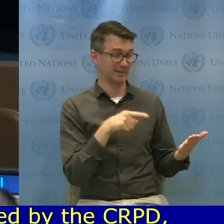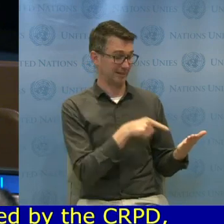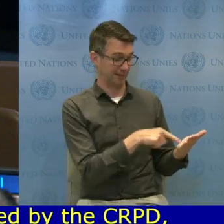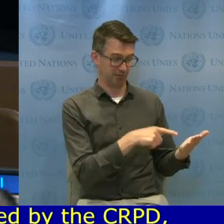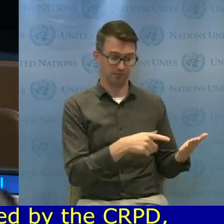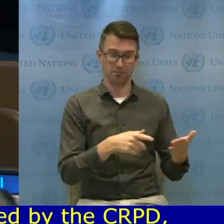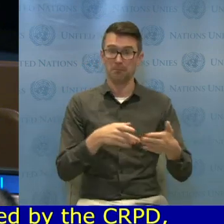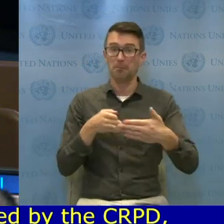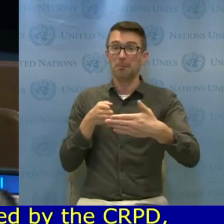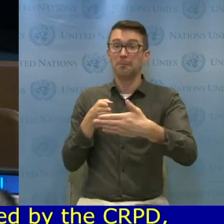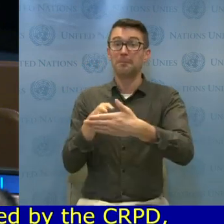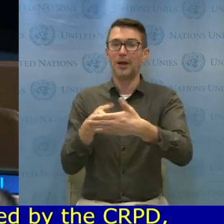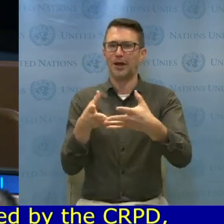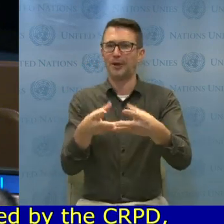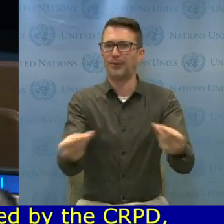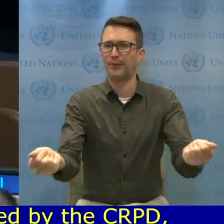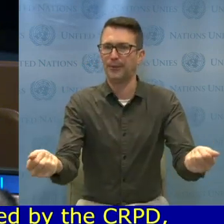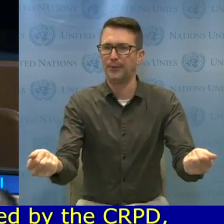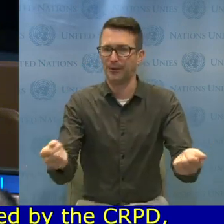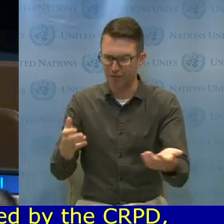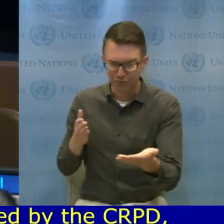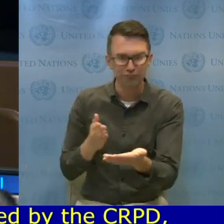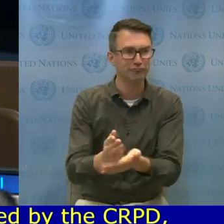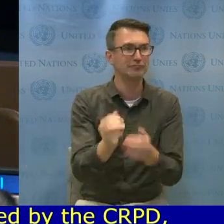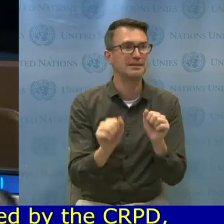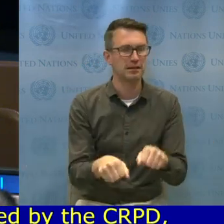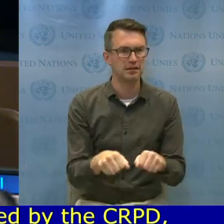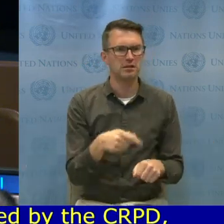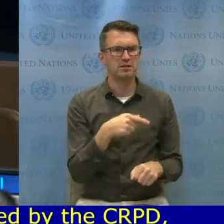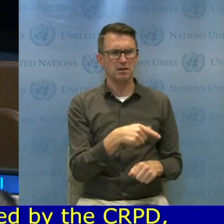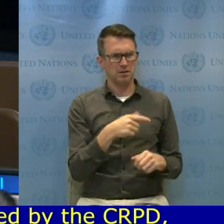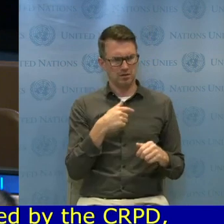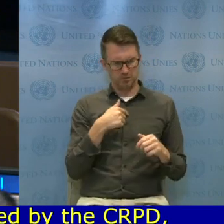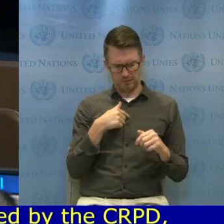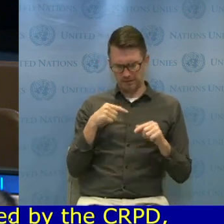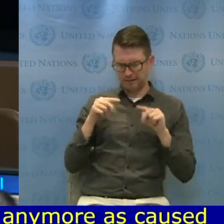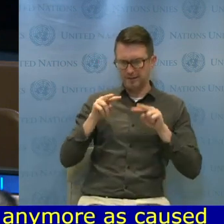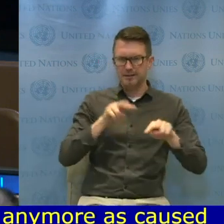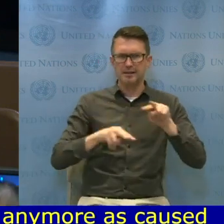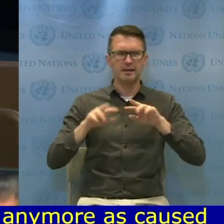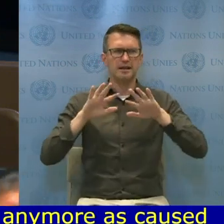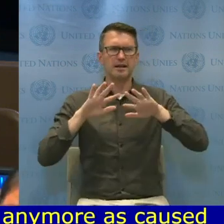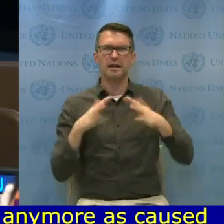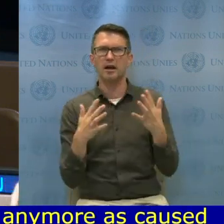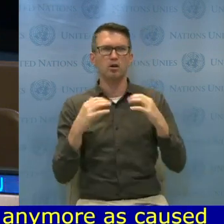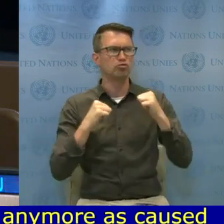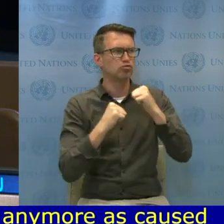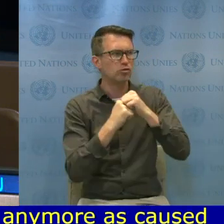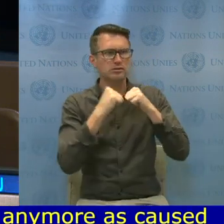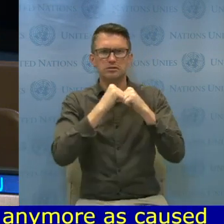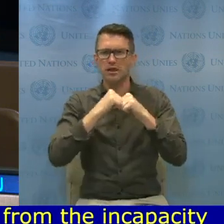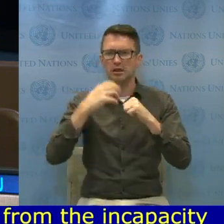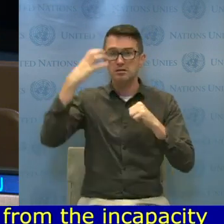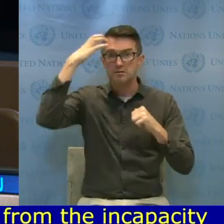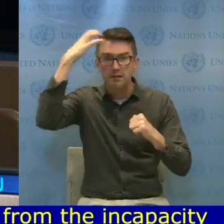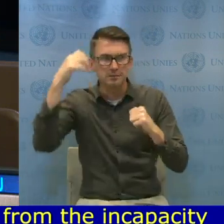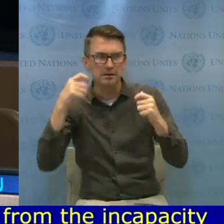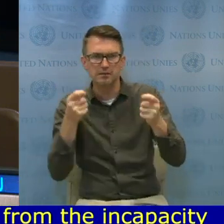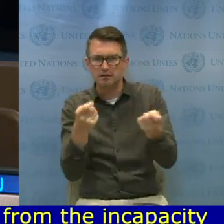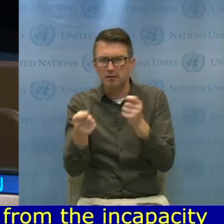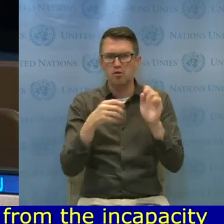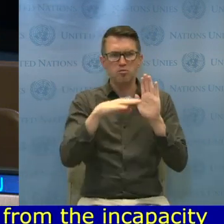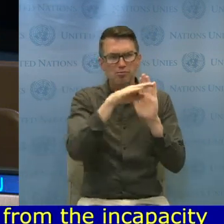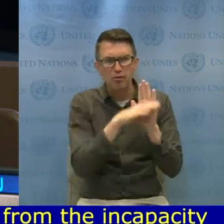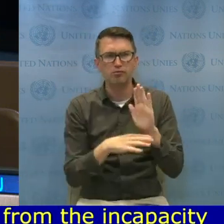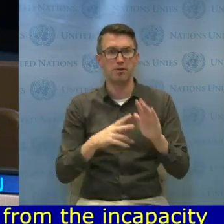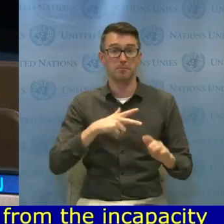social structures to predict and incorporate the diversity of bodies. It is necessary then that any health policy be designed